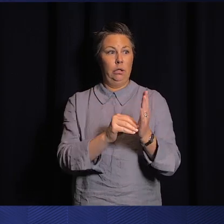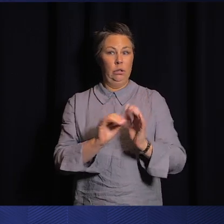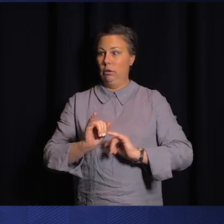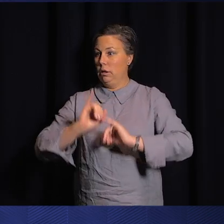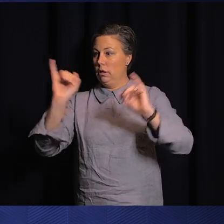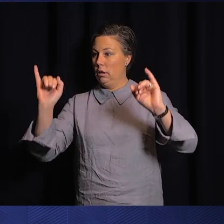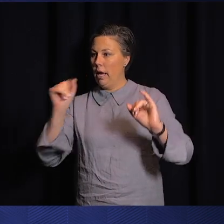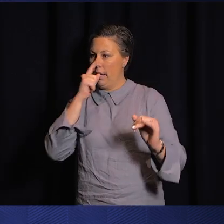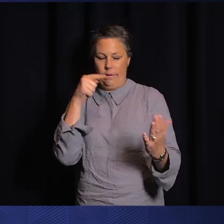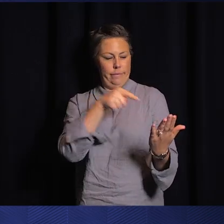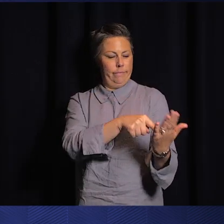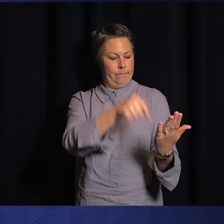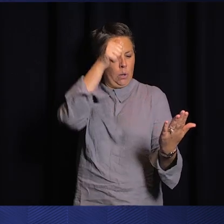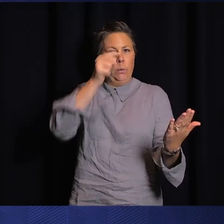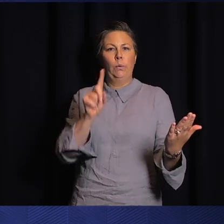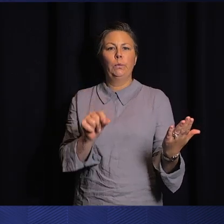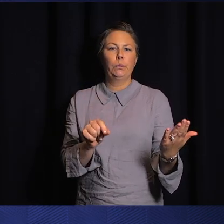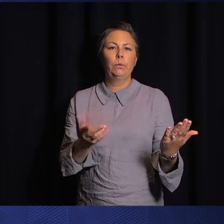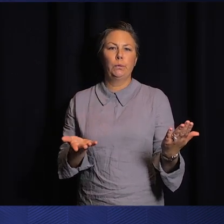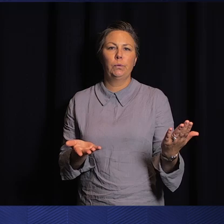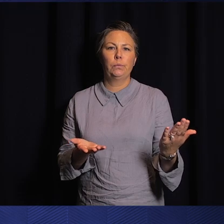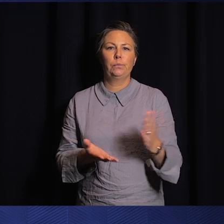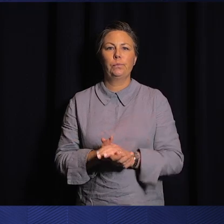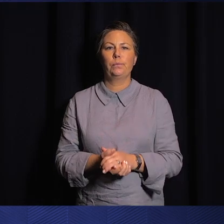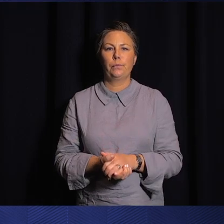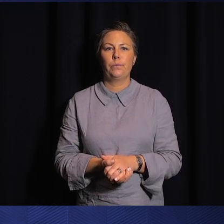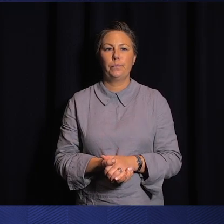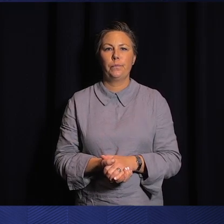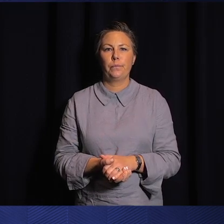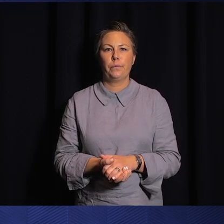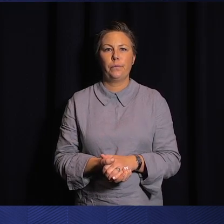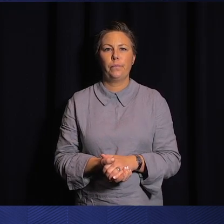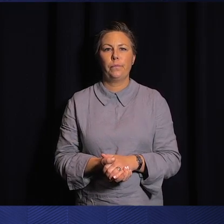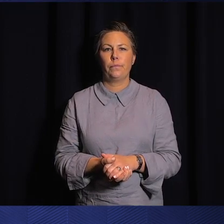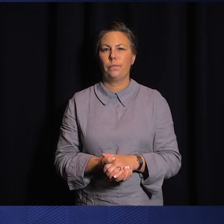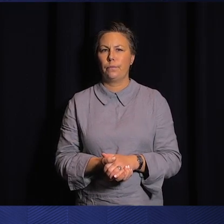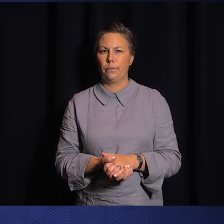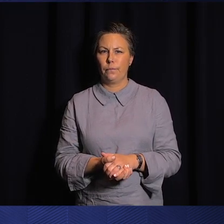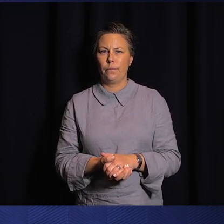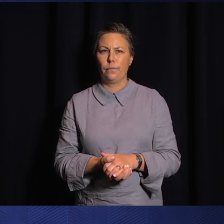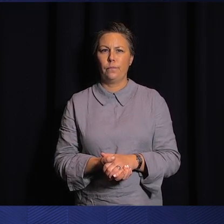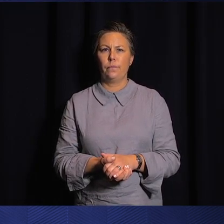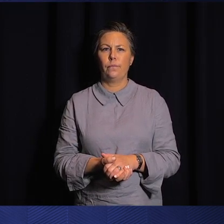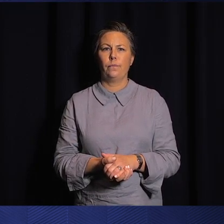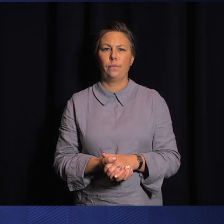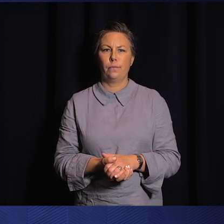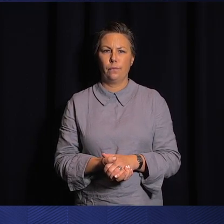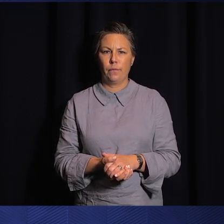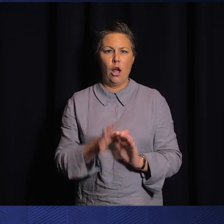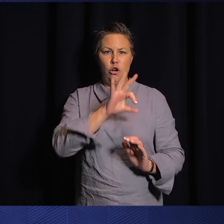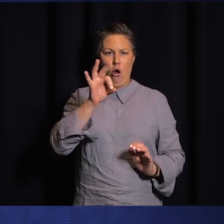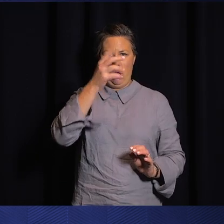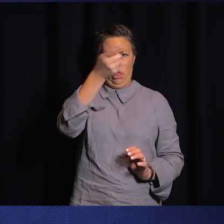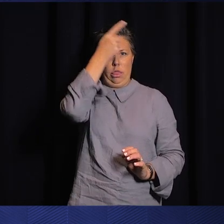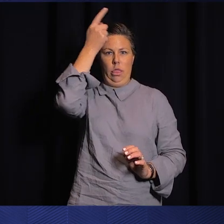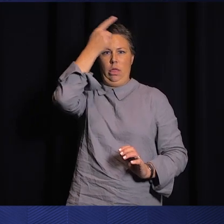strategy in seeking to consider causes and consequences in terms of displacement in Vanuatu. So